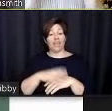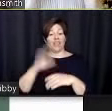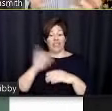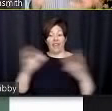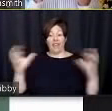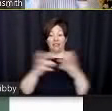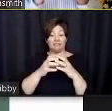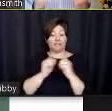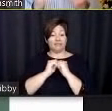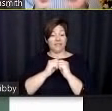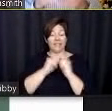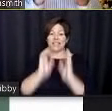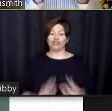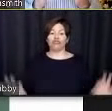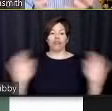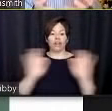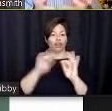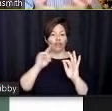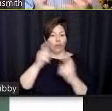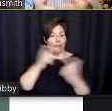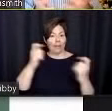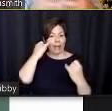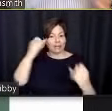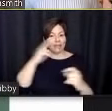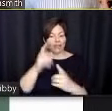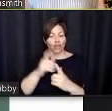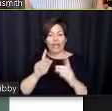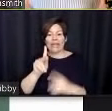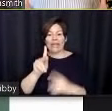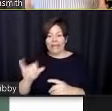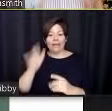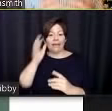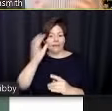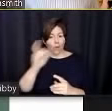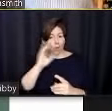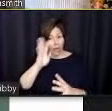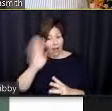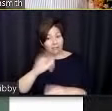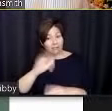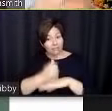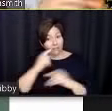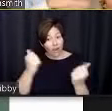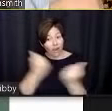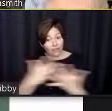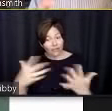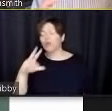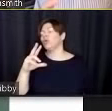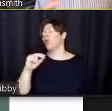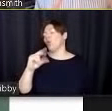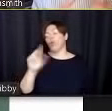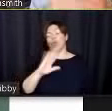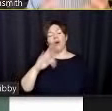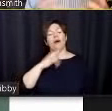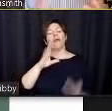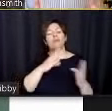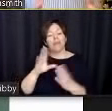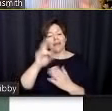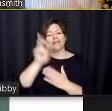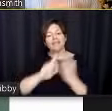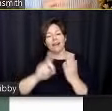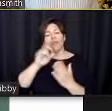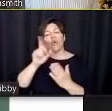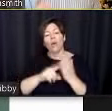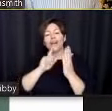all critical to this big idea, to this key concept. Am I going to create that for everything? No. I'm going to plan and design that for what's